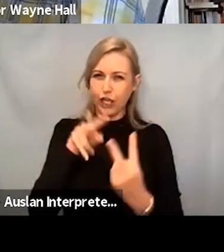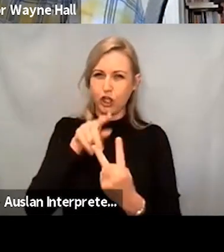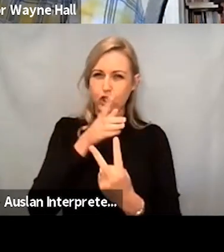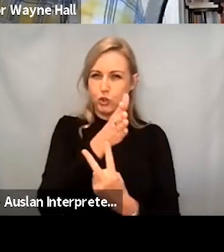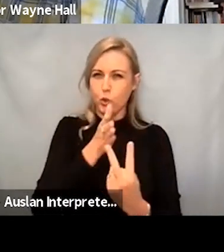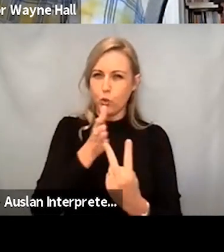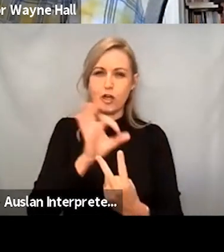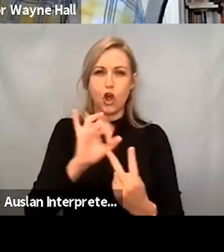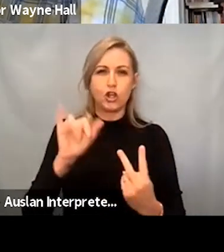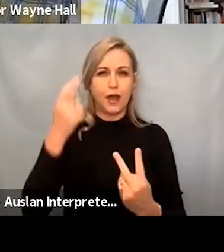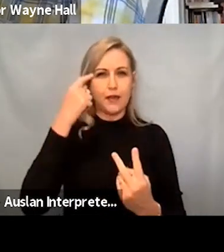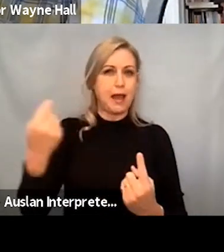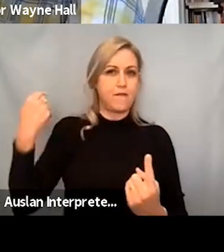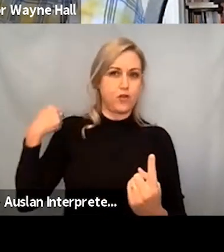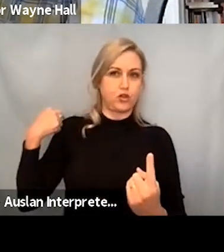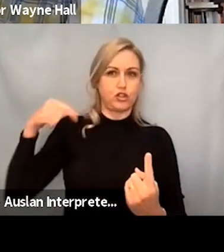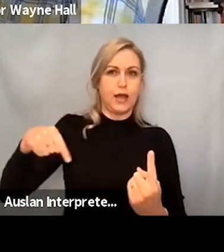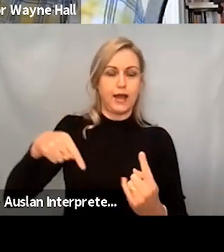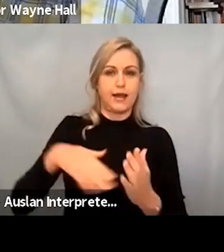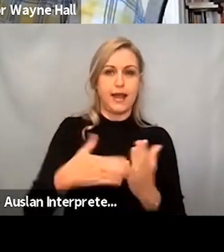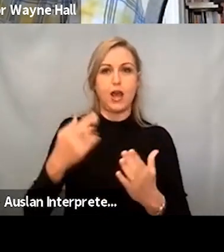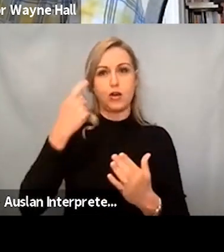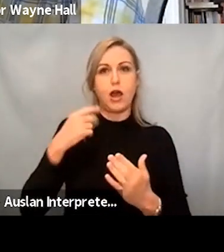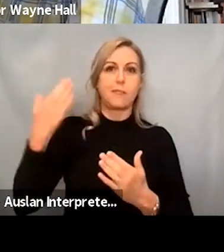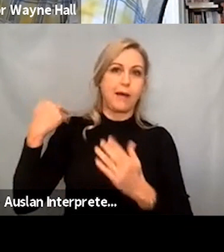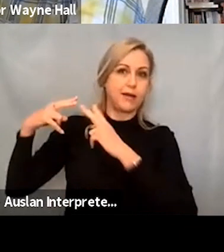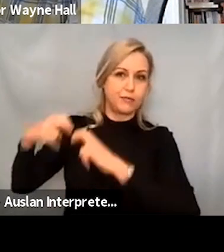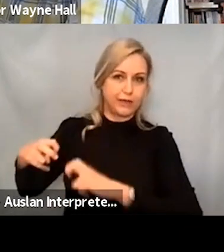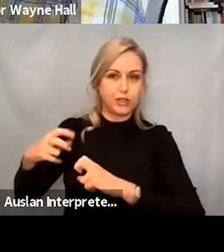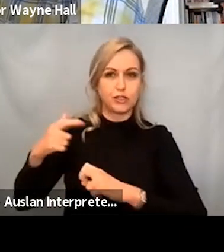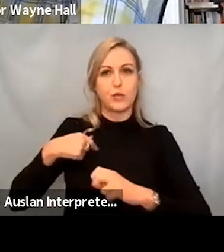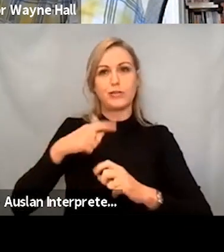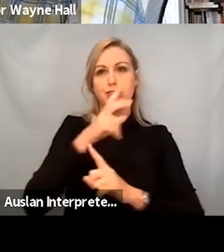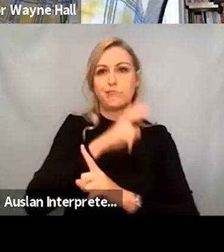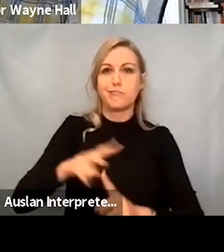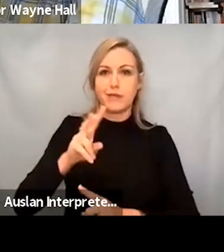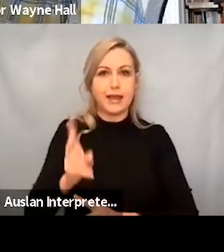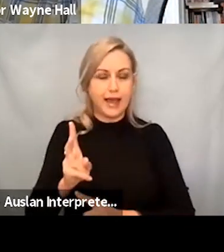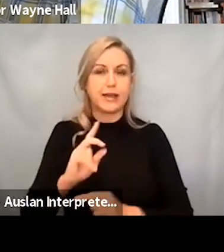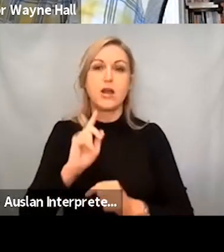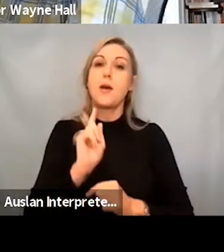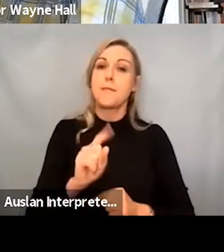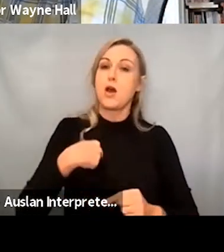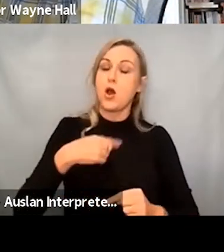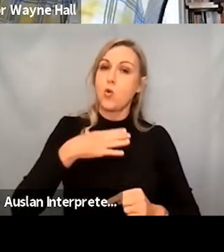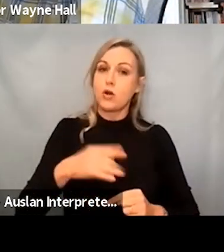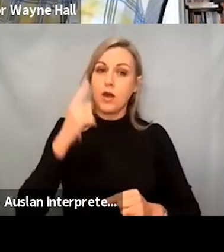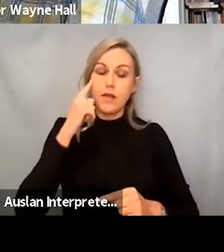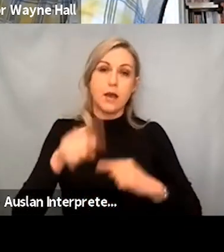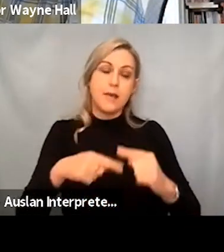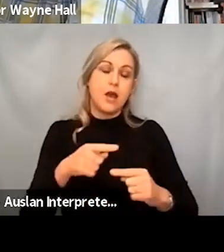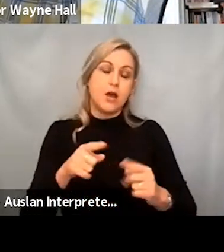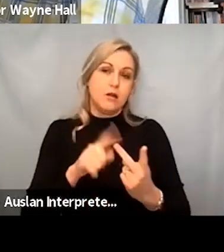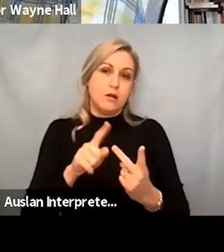to the Future and, resurgence of interest in psychedelics more generally, but perhaps also as a reaction